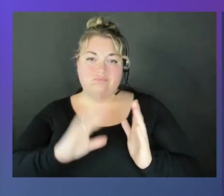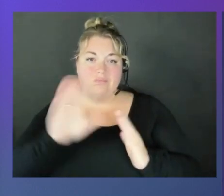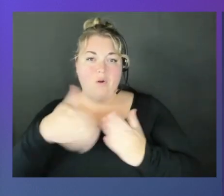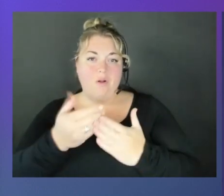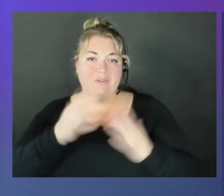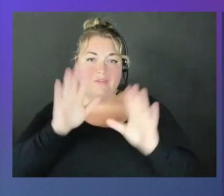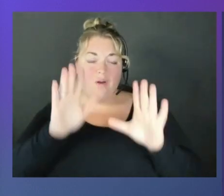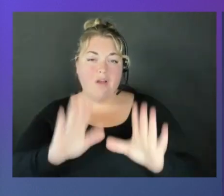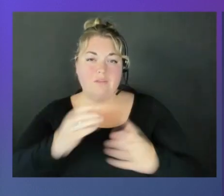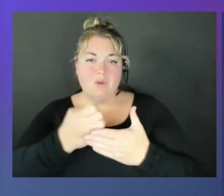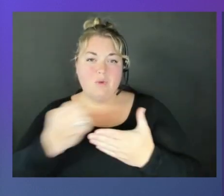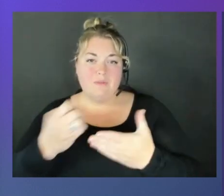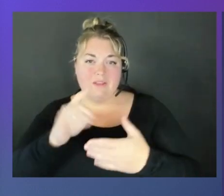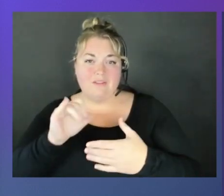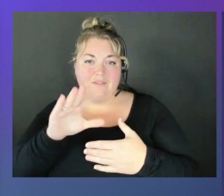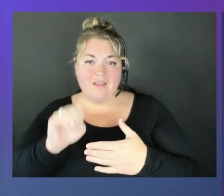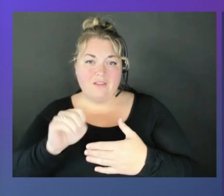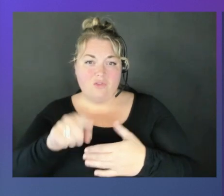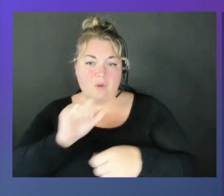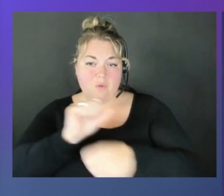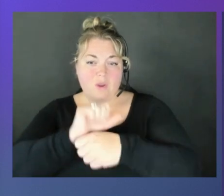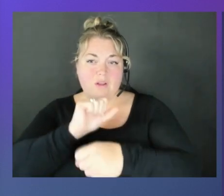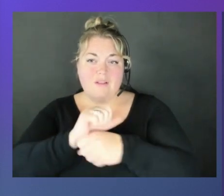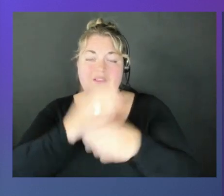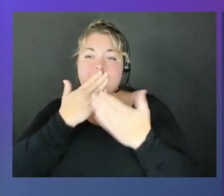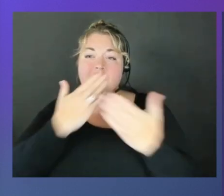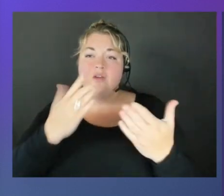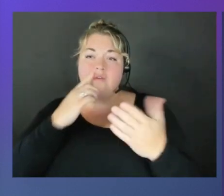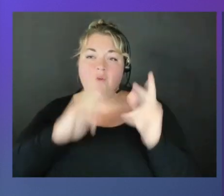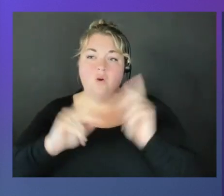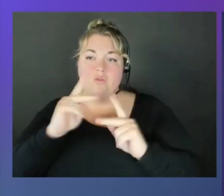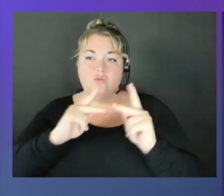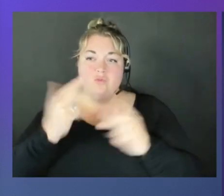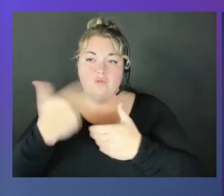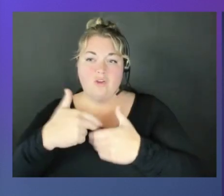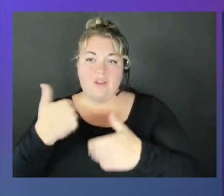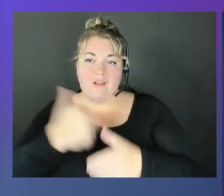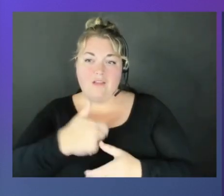and devices that you've been working on. And thank you, folks, for joining us. Hopefully you